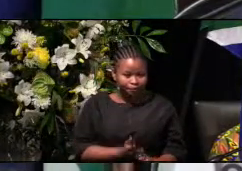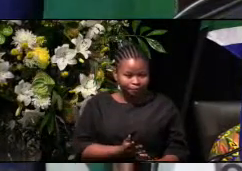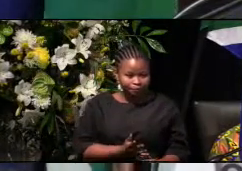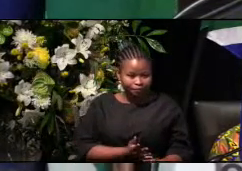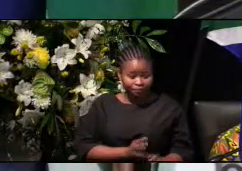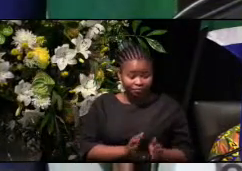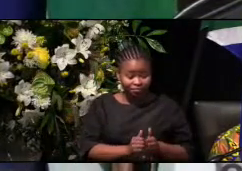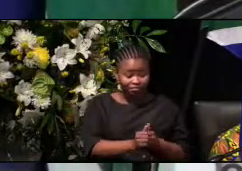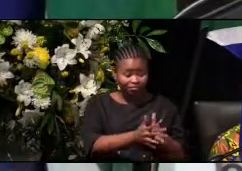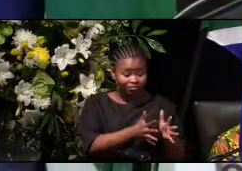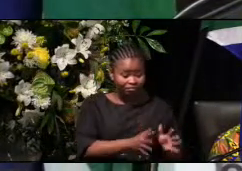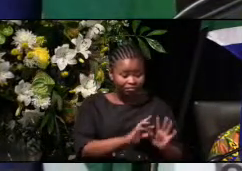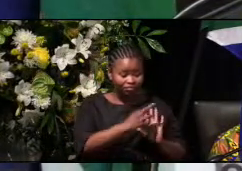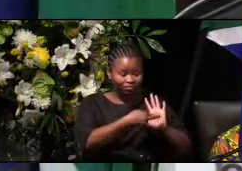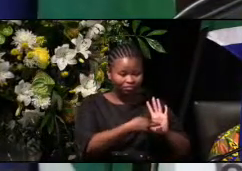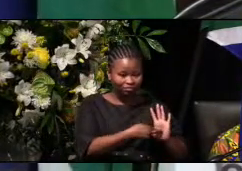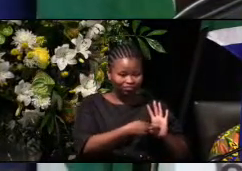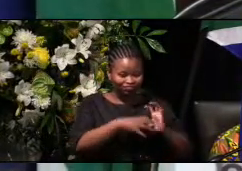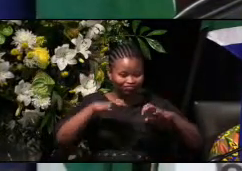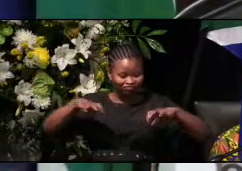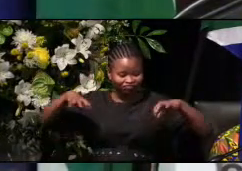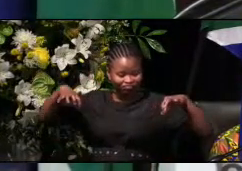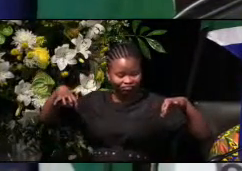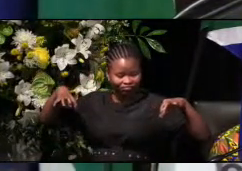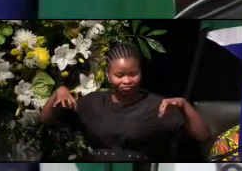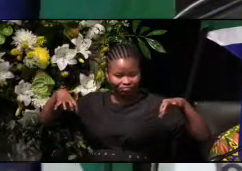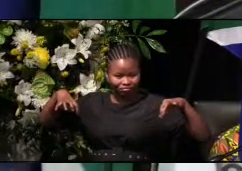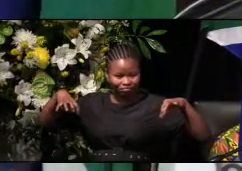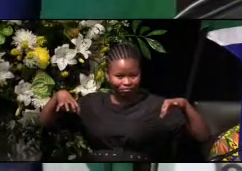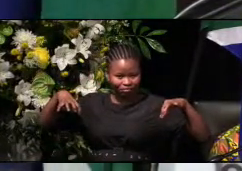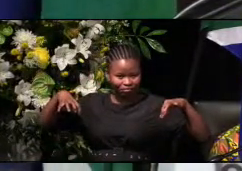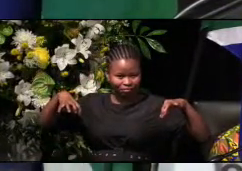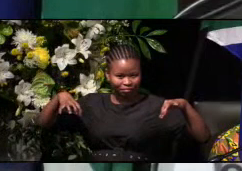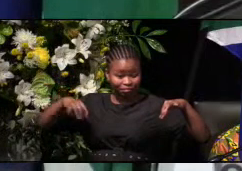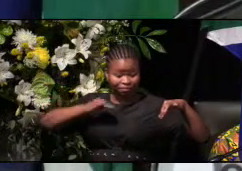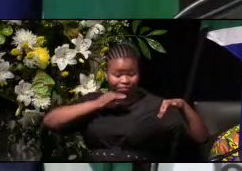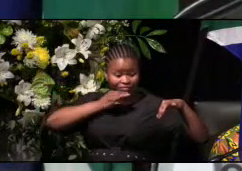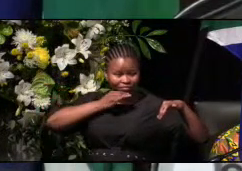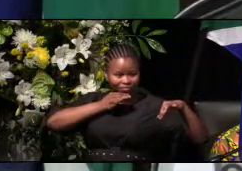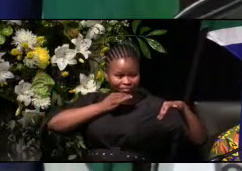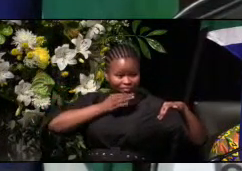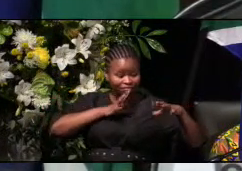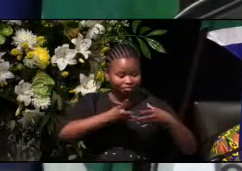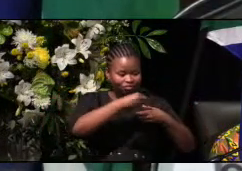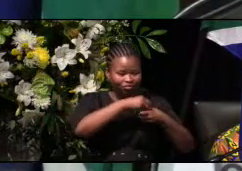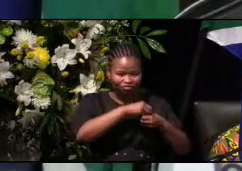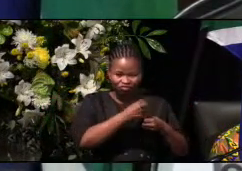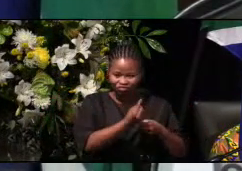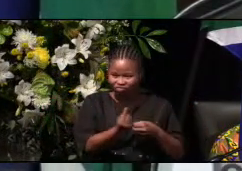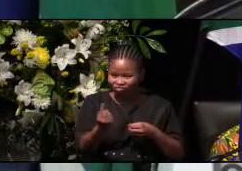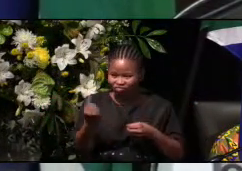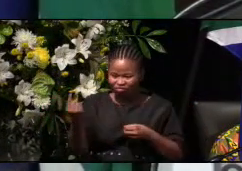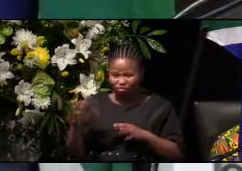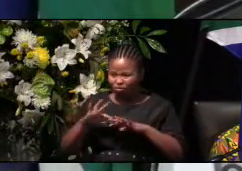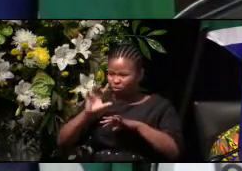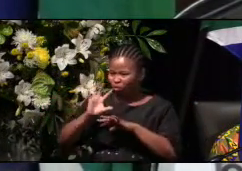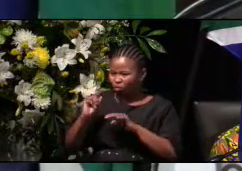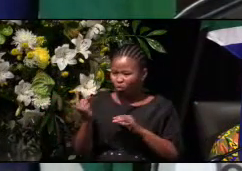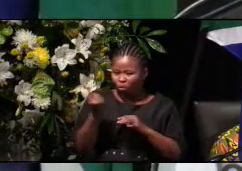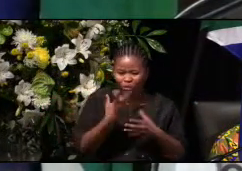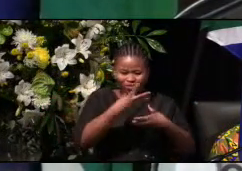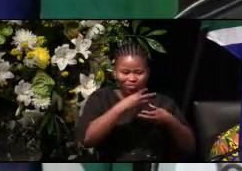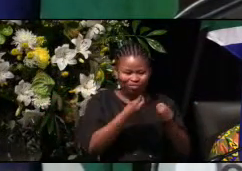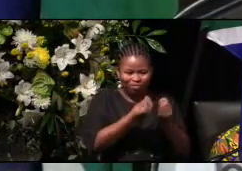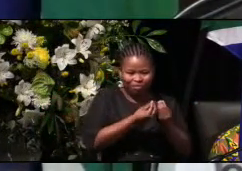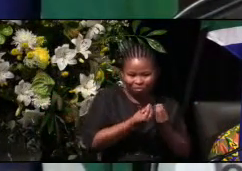the leadership role has widened up and that means it could include everyone and everything without